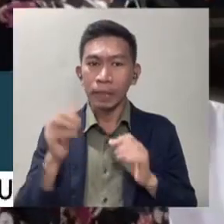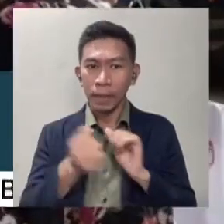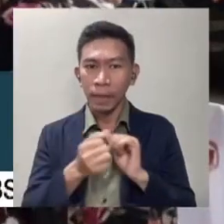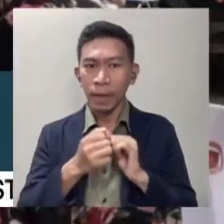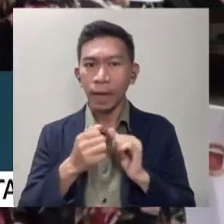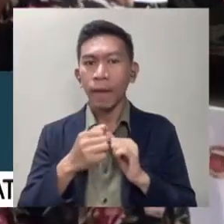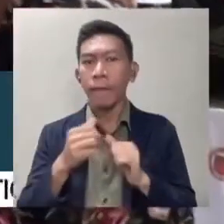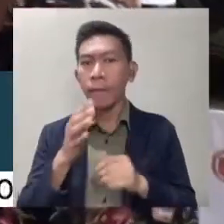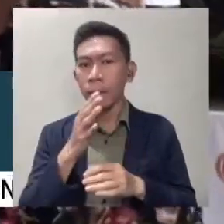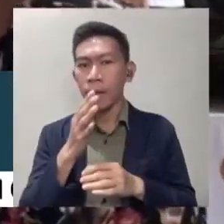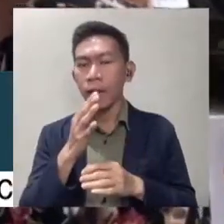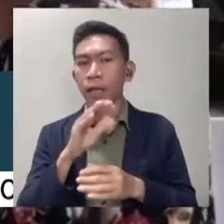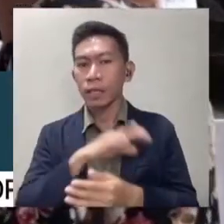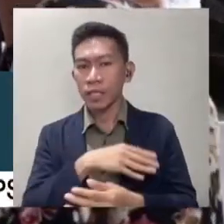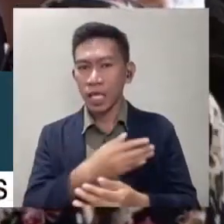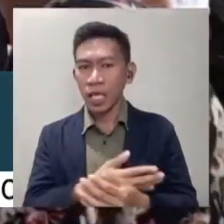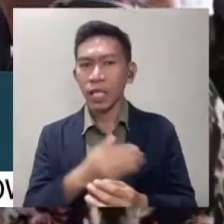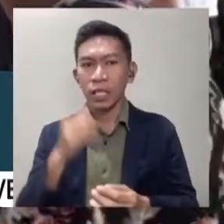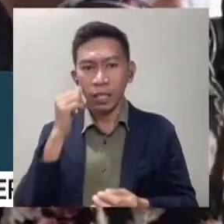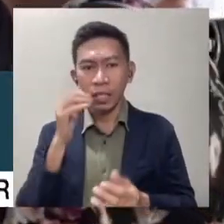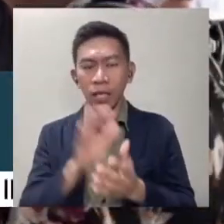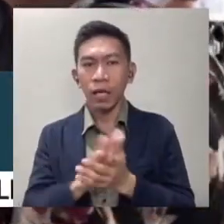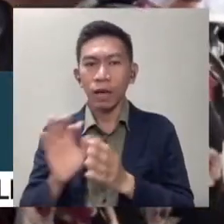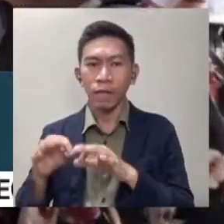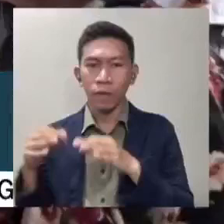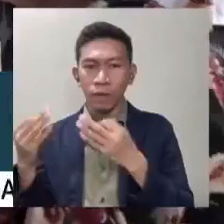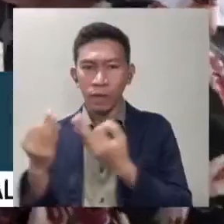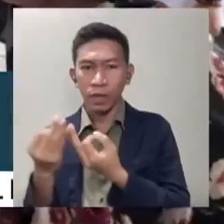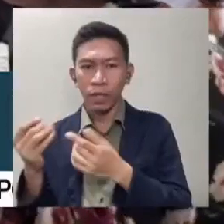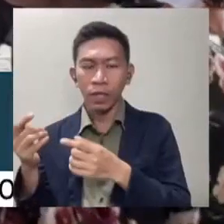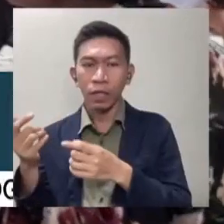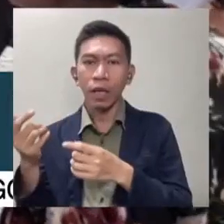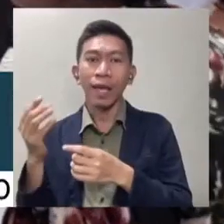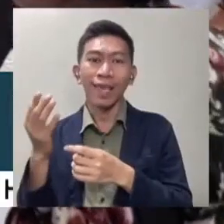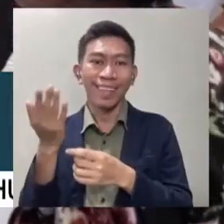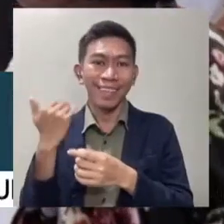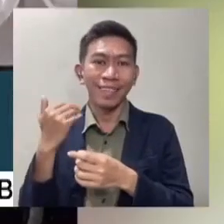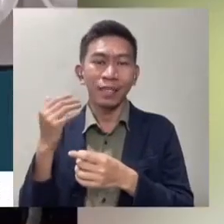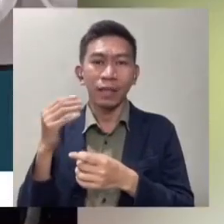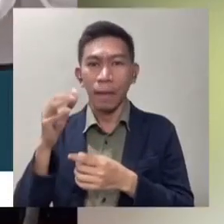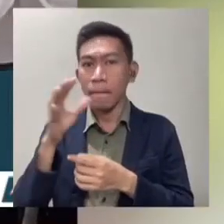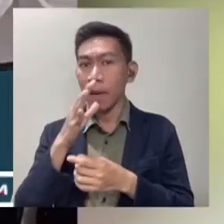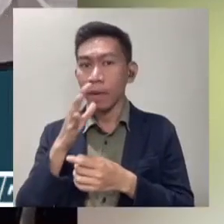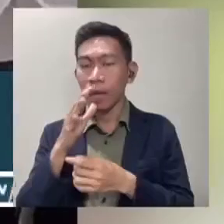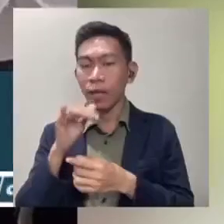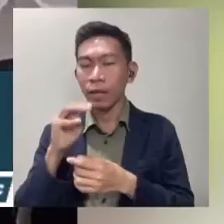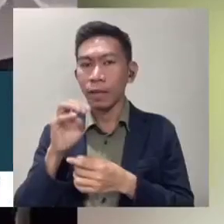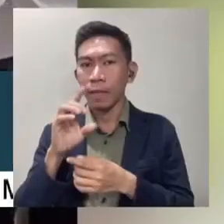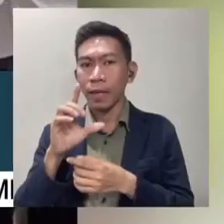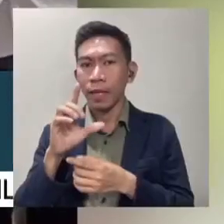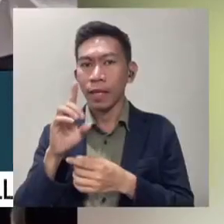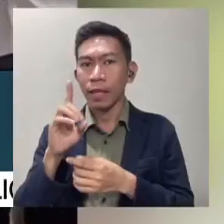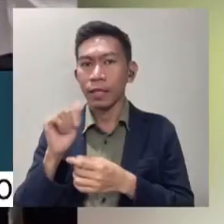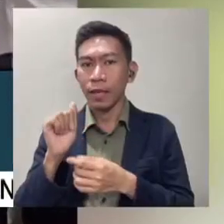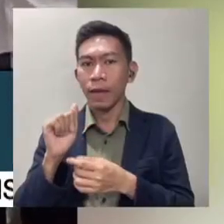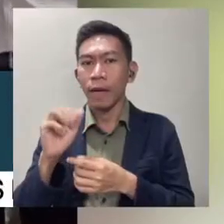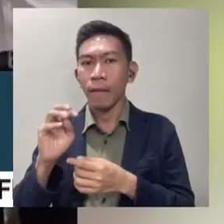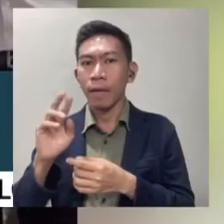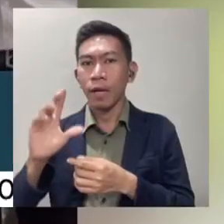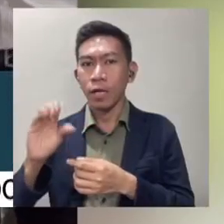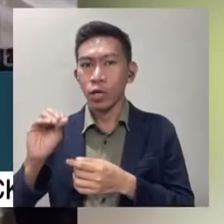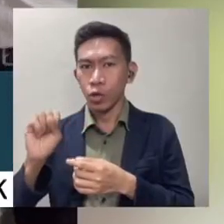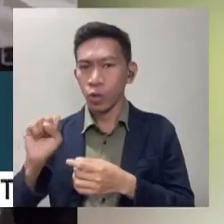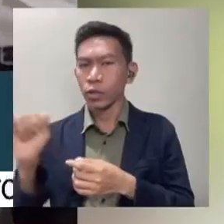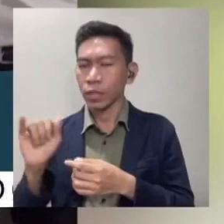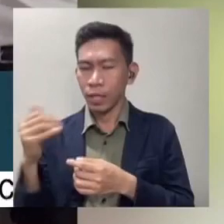and Vincent, as well as Marcos family matriarch and former First Lady Imelda Marcos. And the president's sisters were also